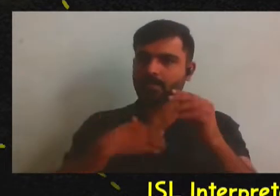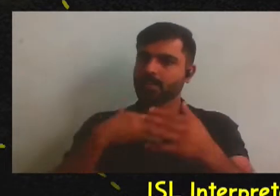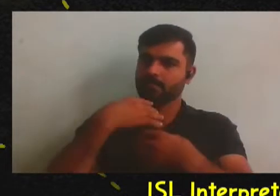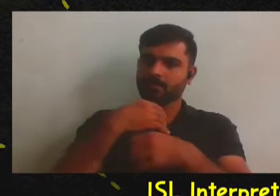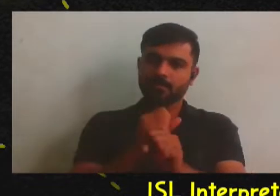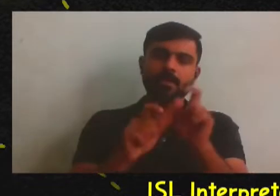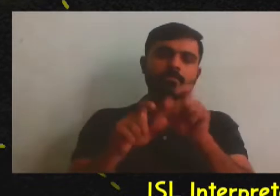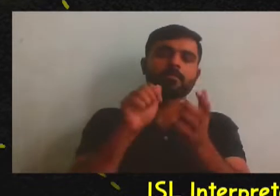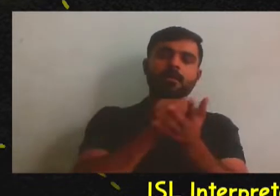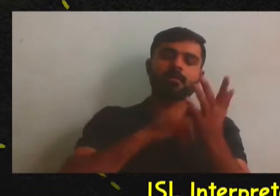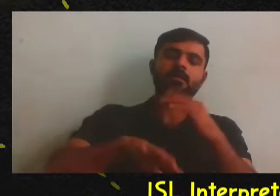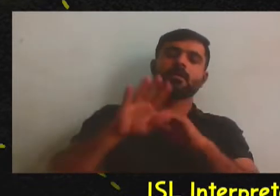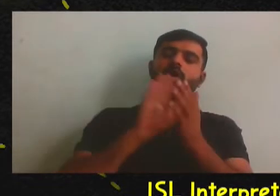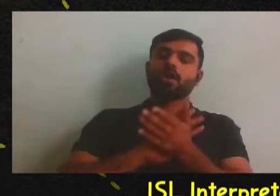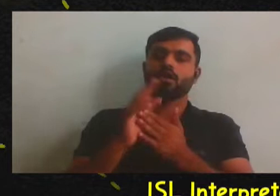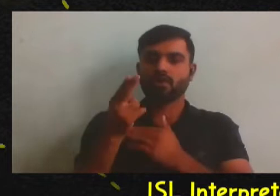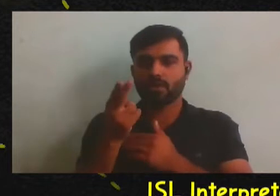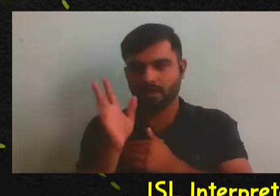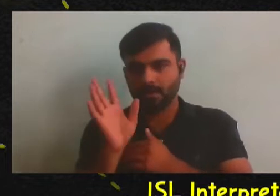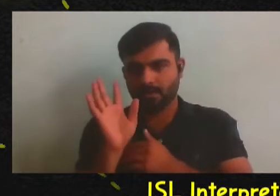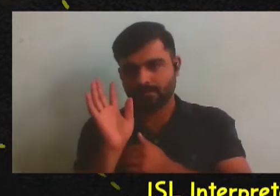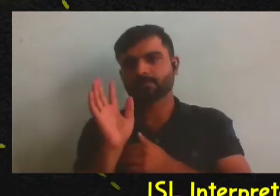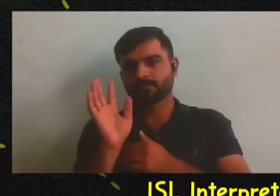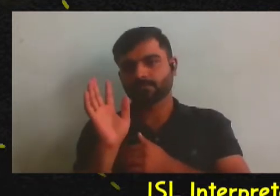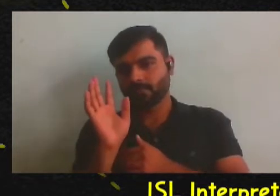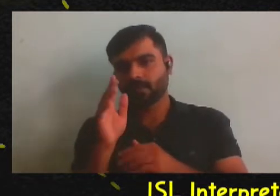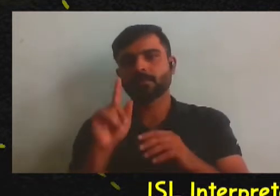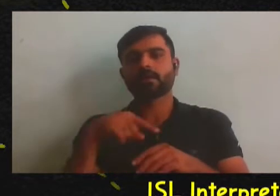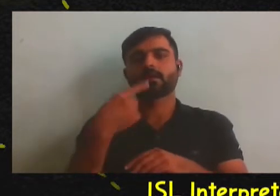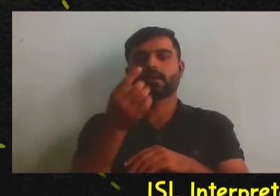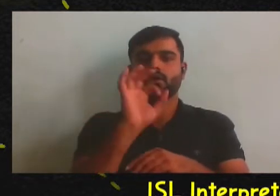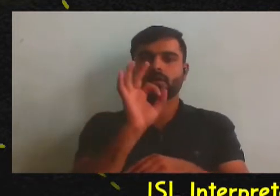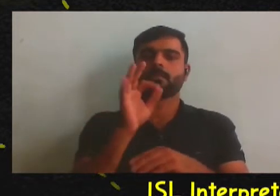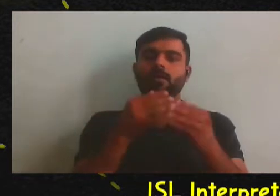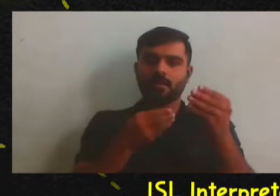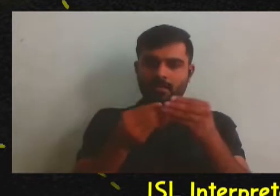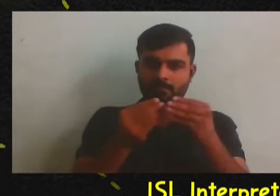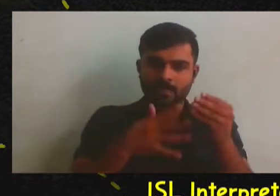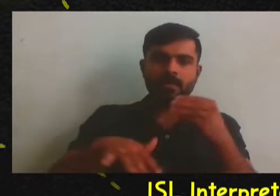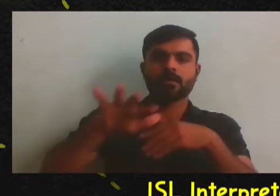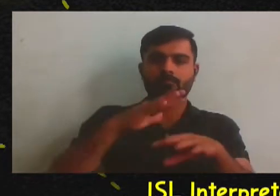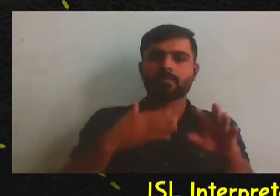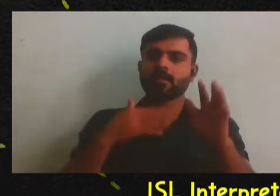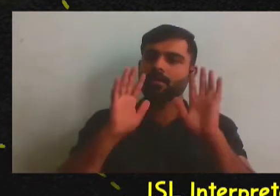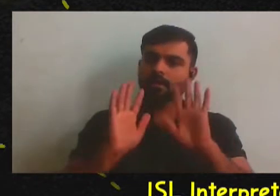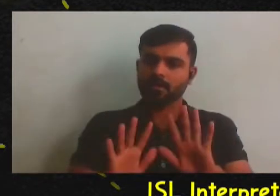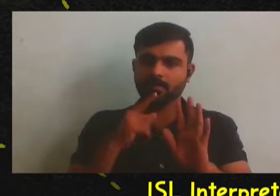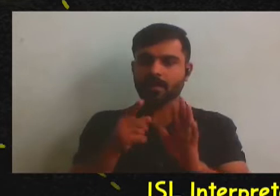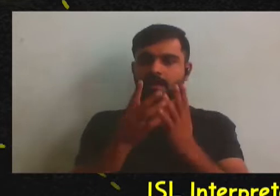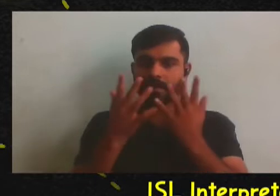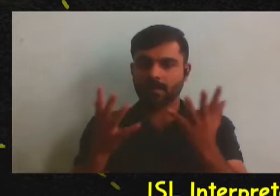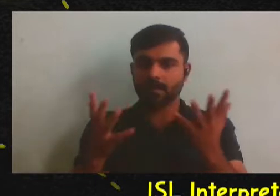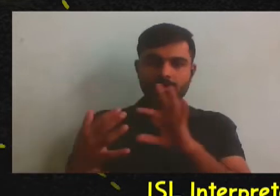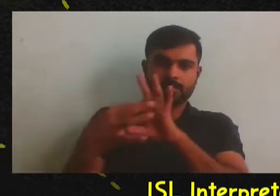public hotel that was not next to the office, but a little bit nearby. And we would have these